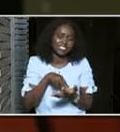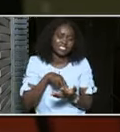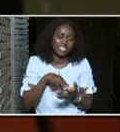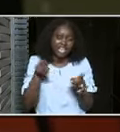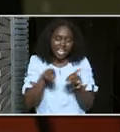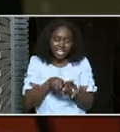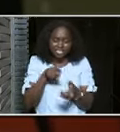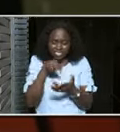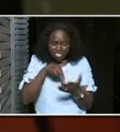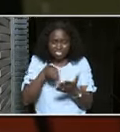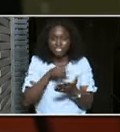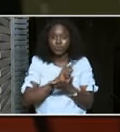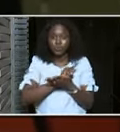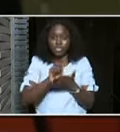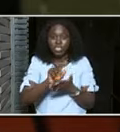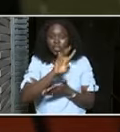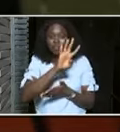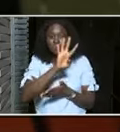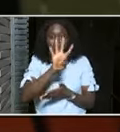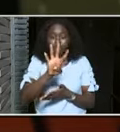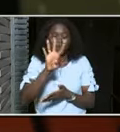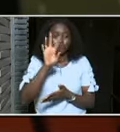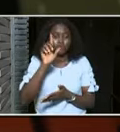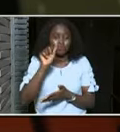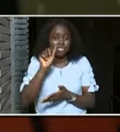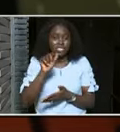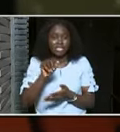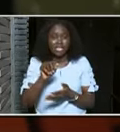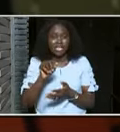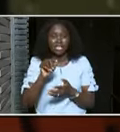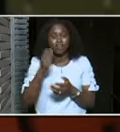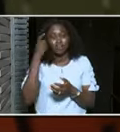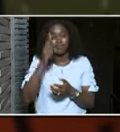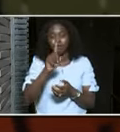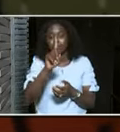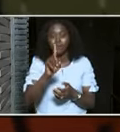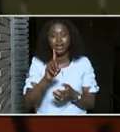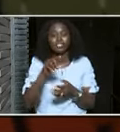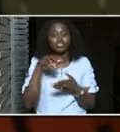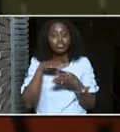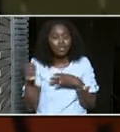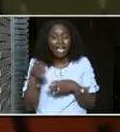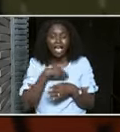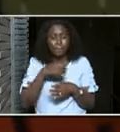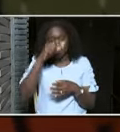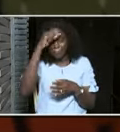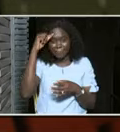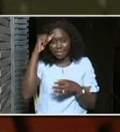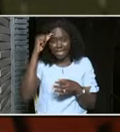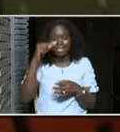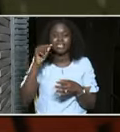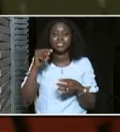this week of 420 naira per dollar, and the black market about